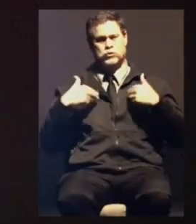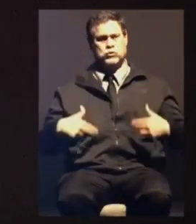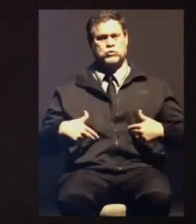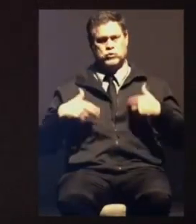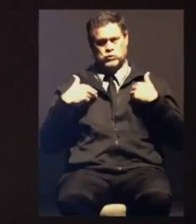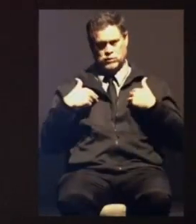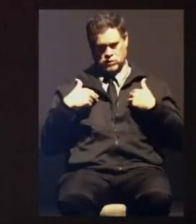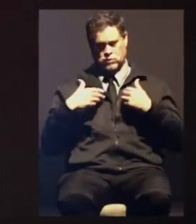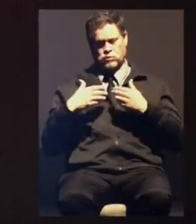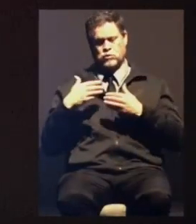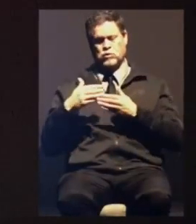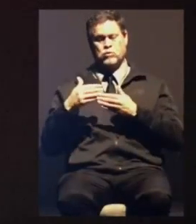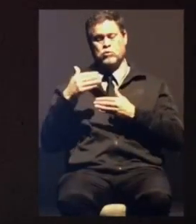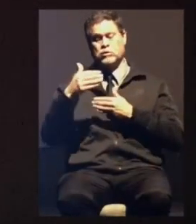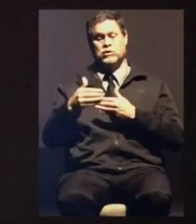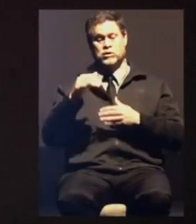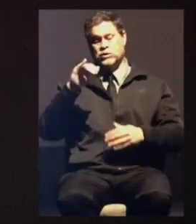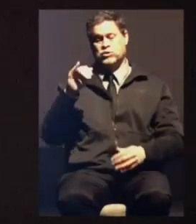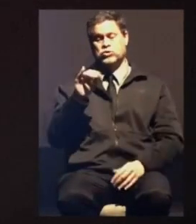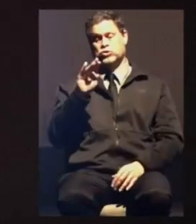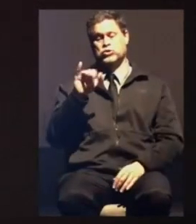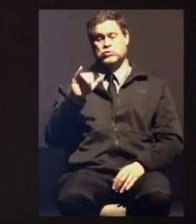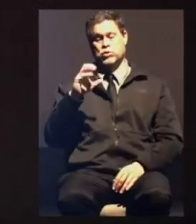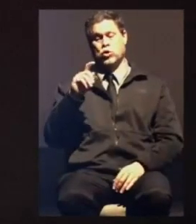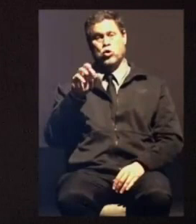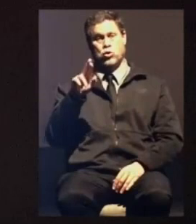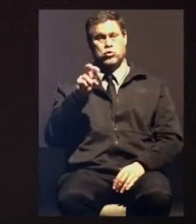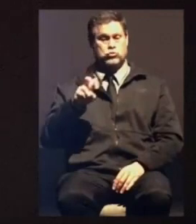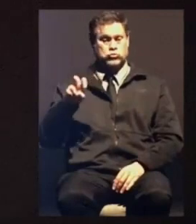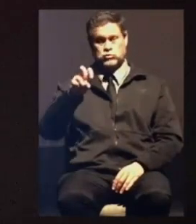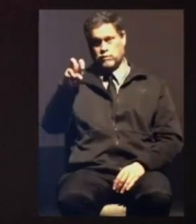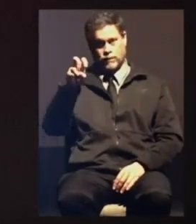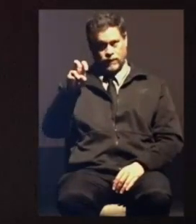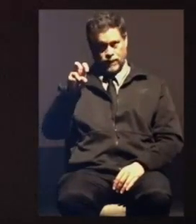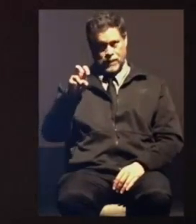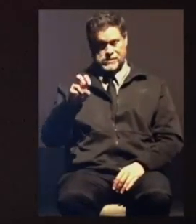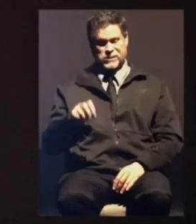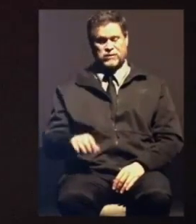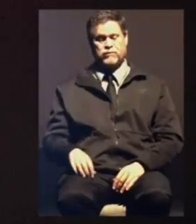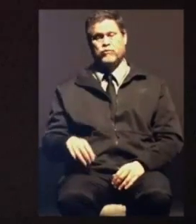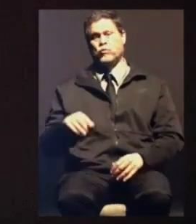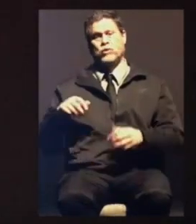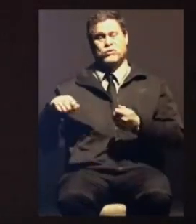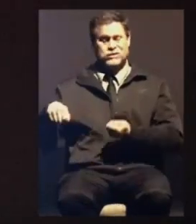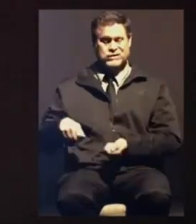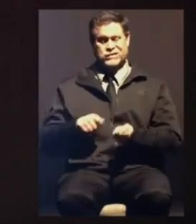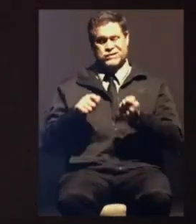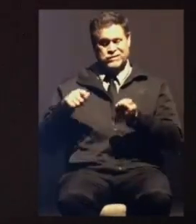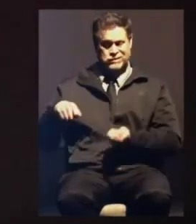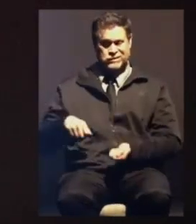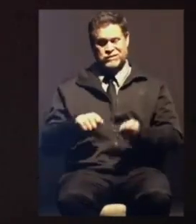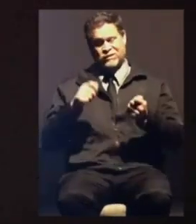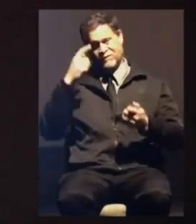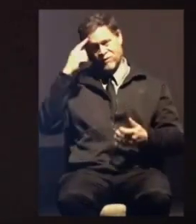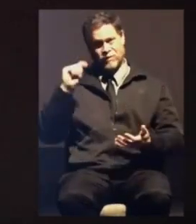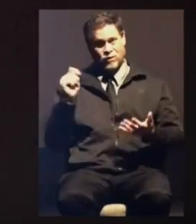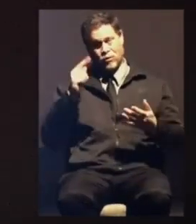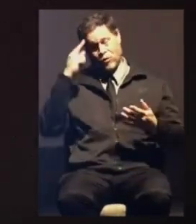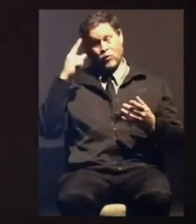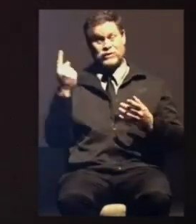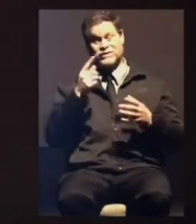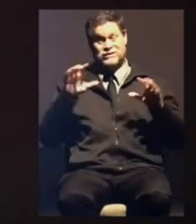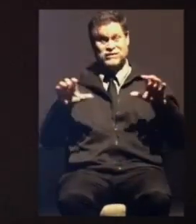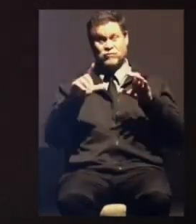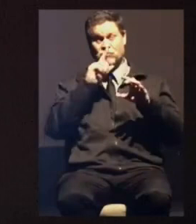preceded the Jimmy Carter trip, and we ended up basically digging latrines. But you would have thought we did something really